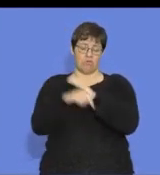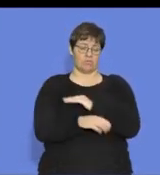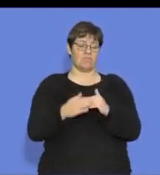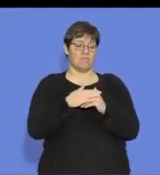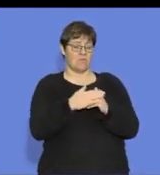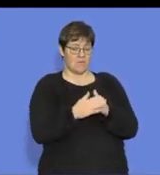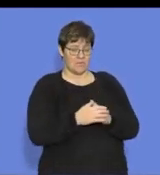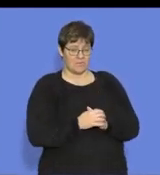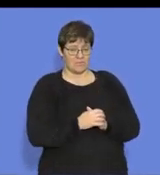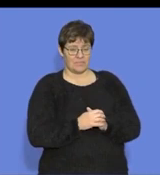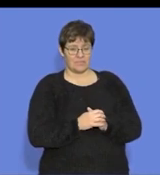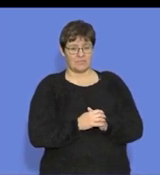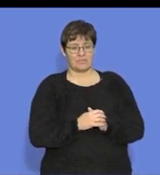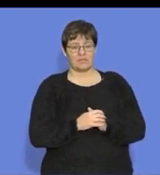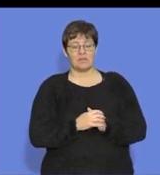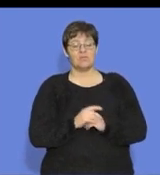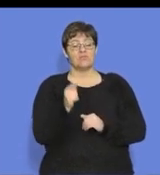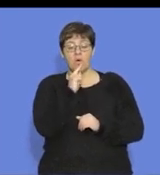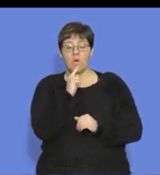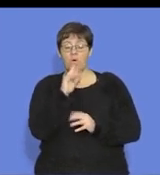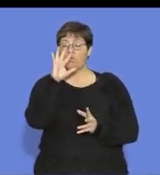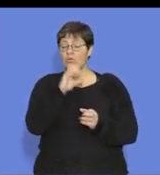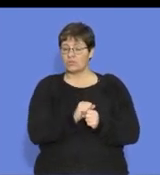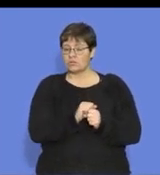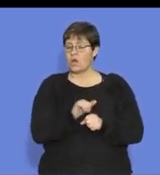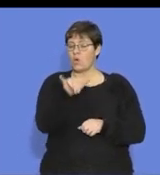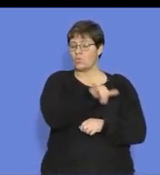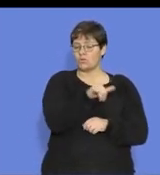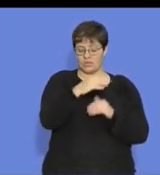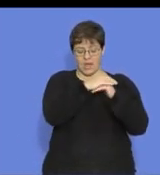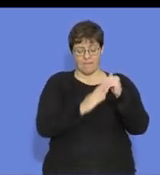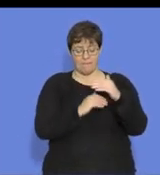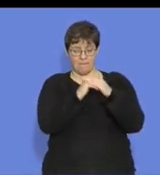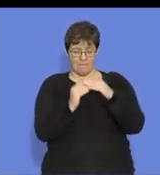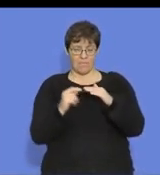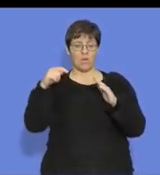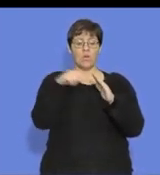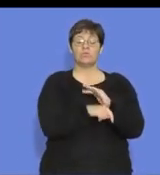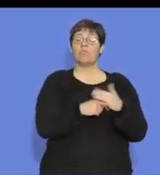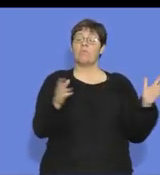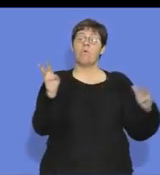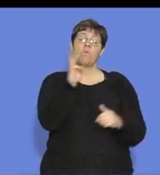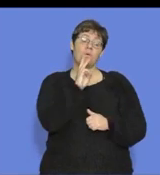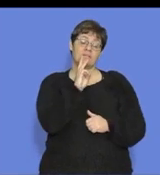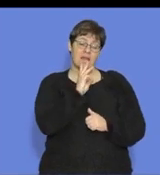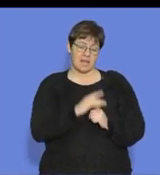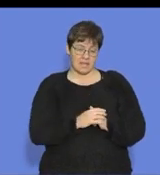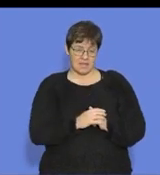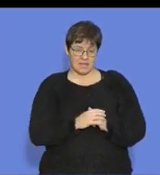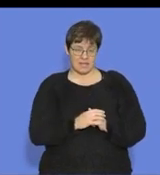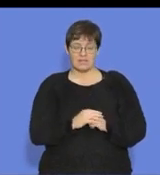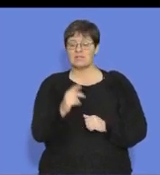conclusion is all about which side of the leaf loses most water. And here you could